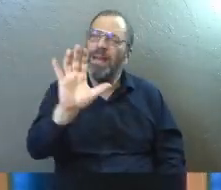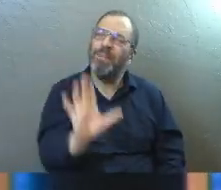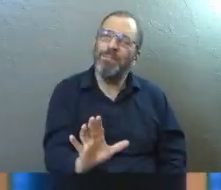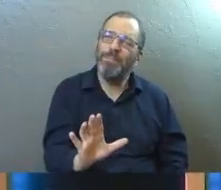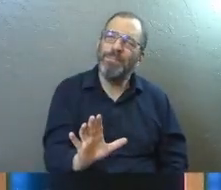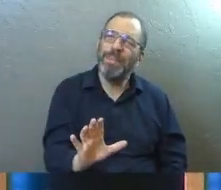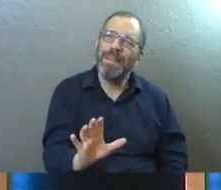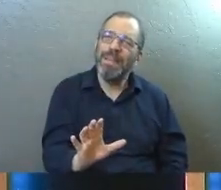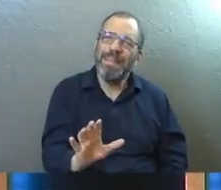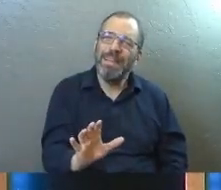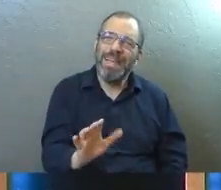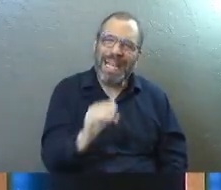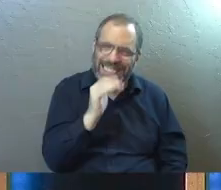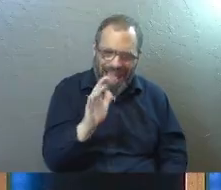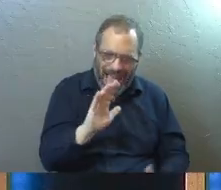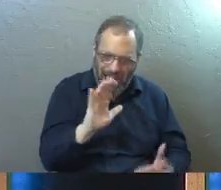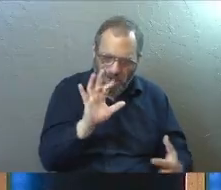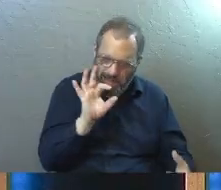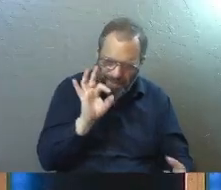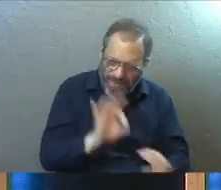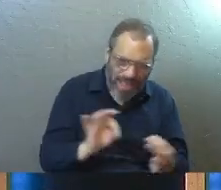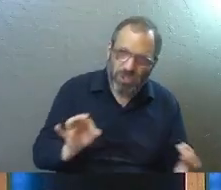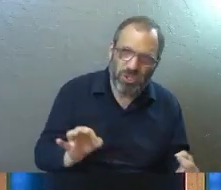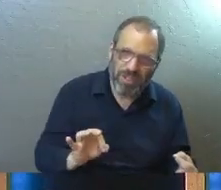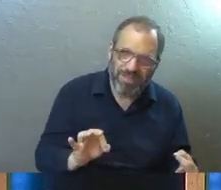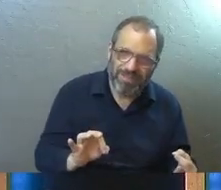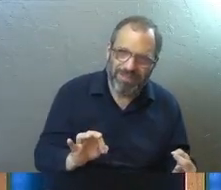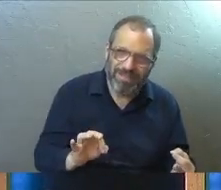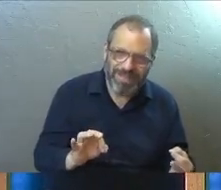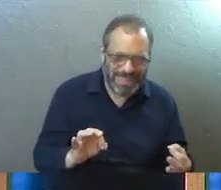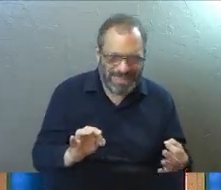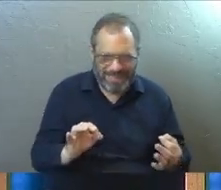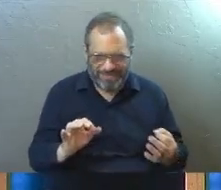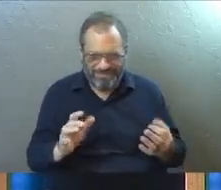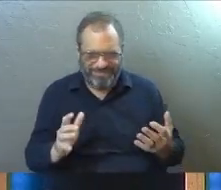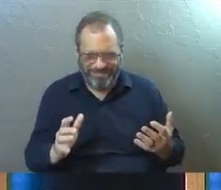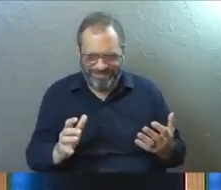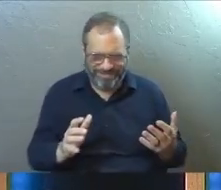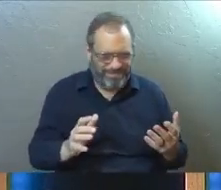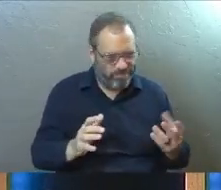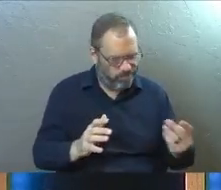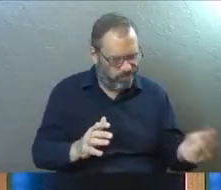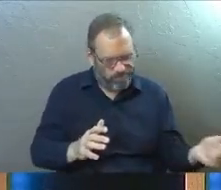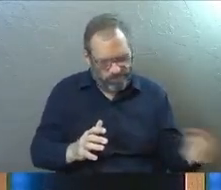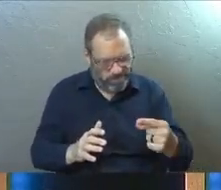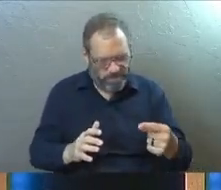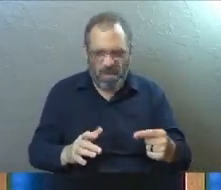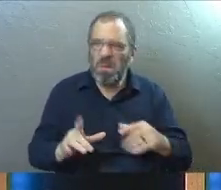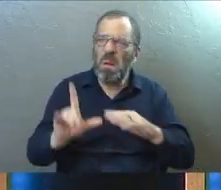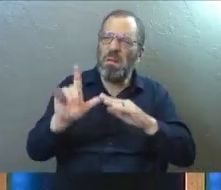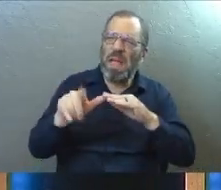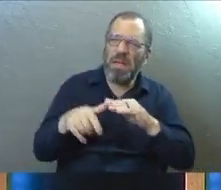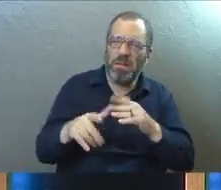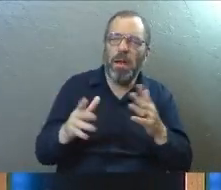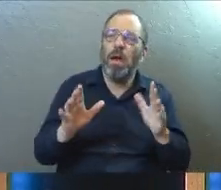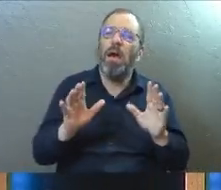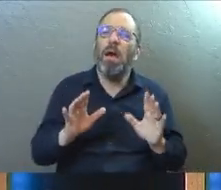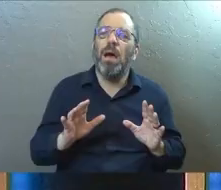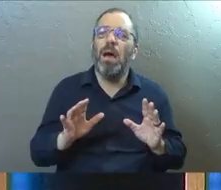again, this is not a call to perfection, because it's not that easy, right? God says, and we're like, do it later. You know what I mean? There's